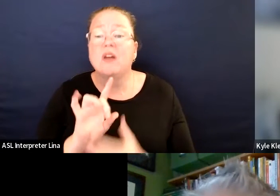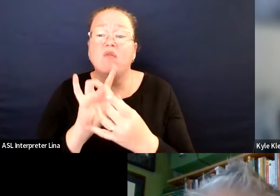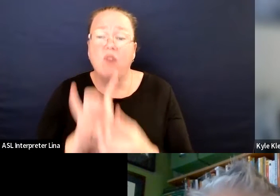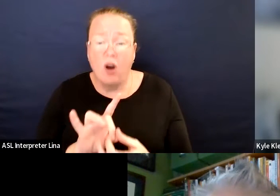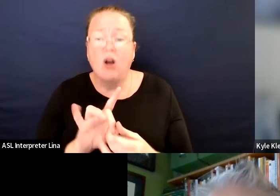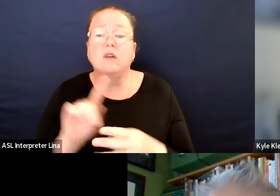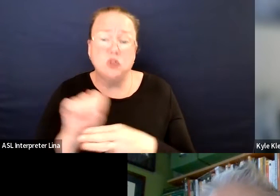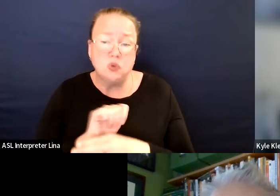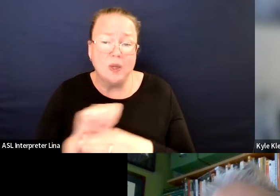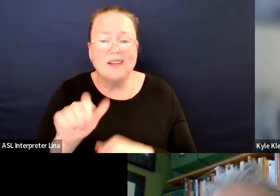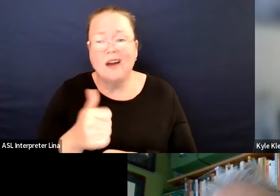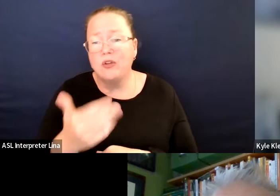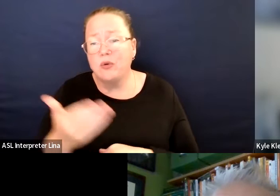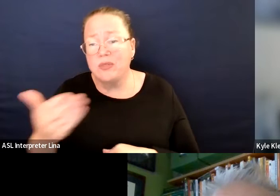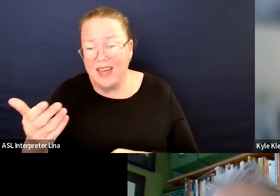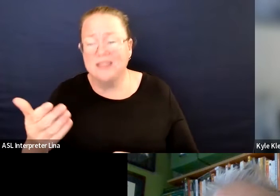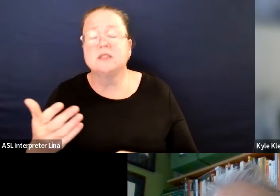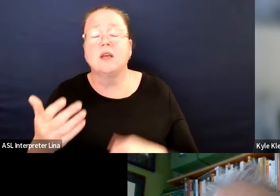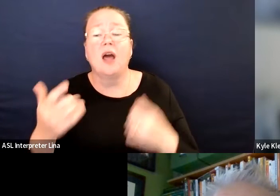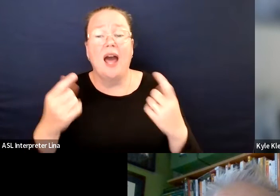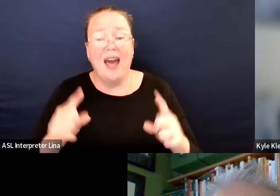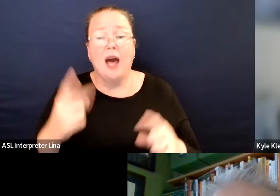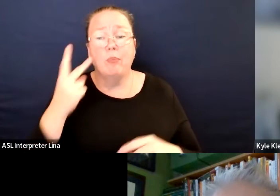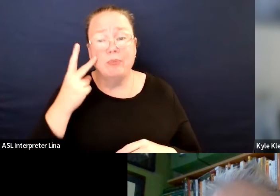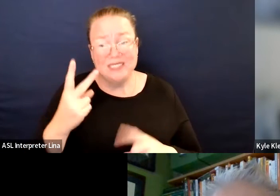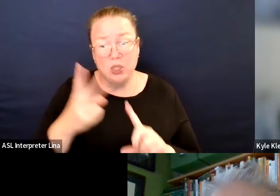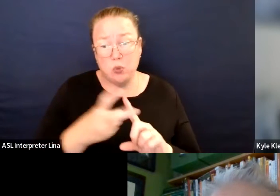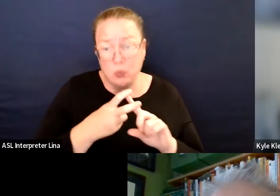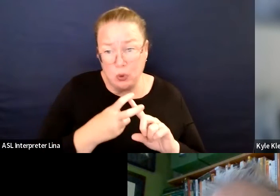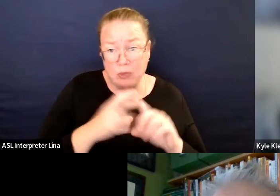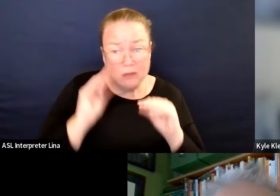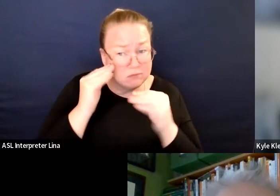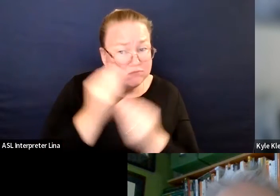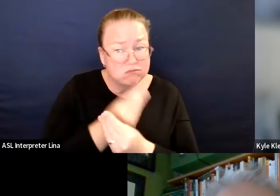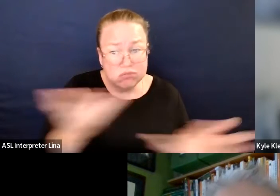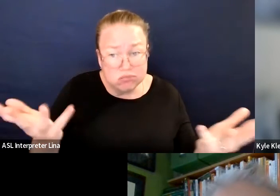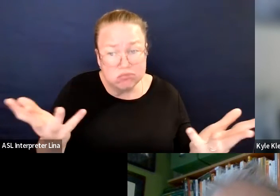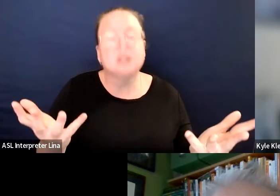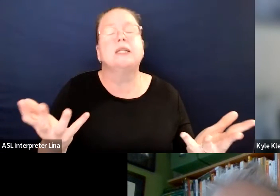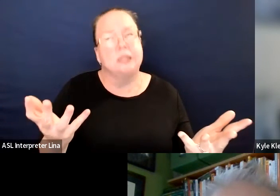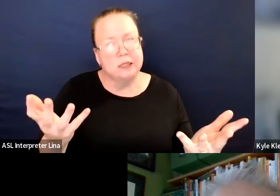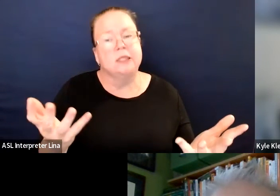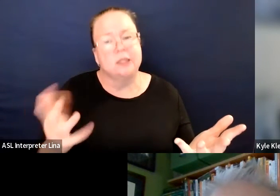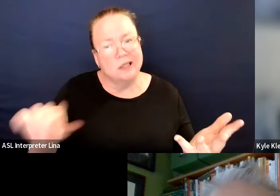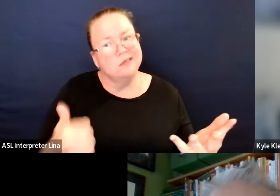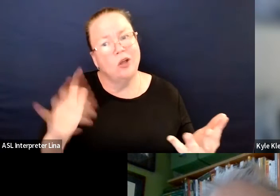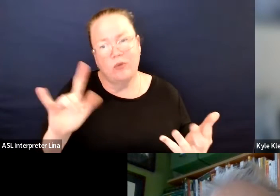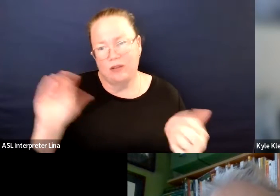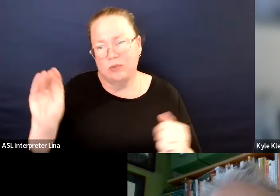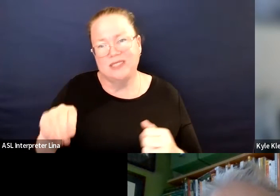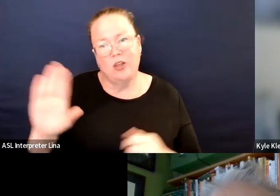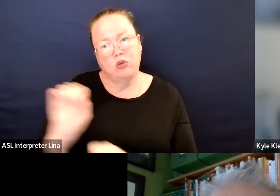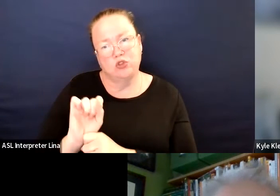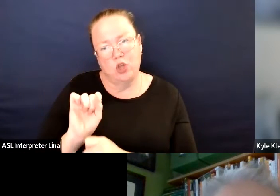the training, other things. And when it looks at recruitment, getting out there, boy, it's another 25% of her